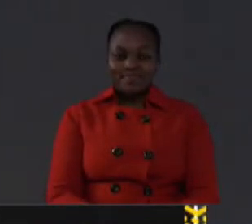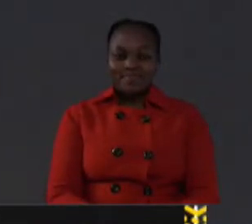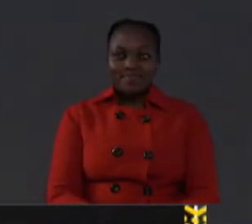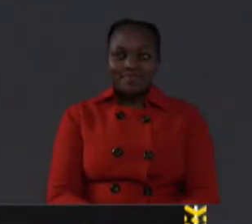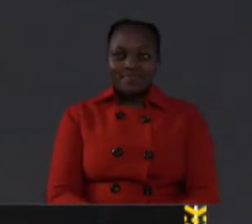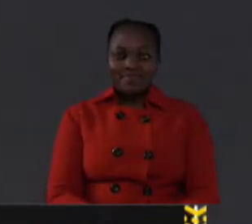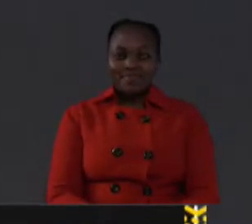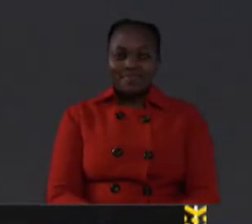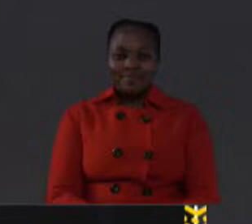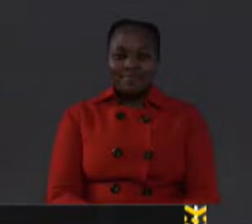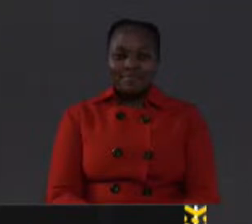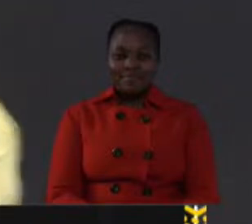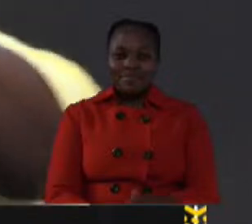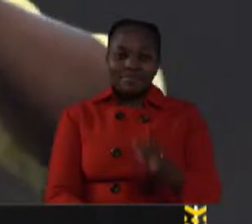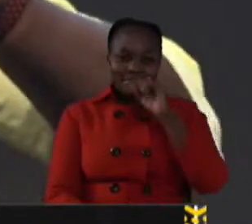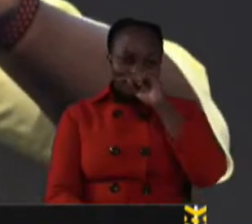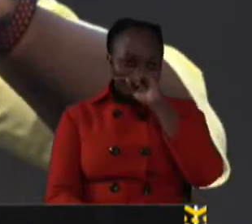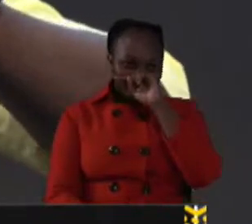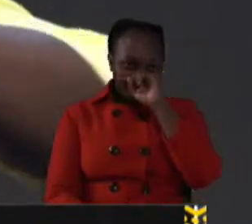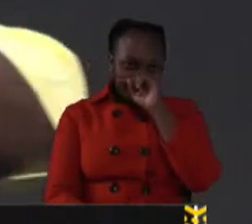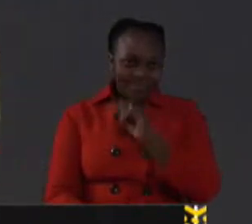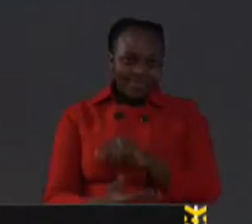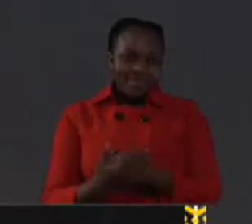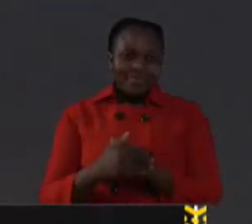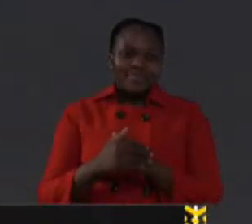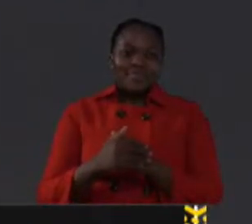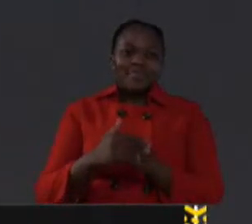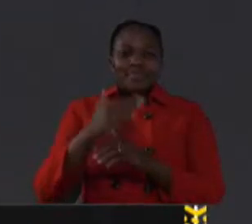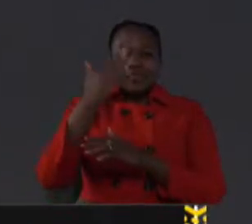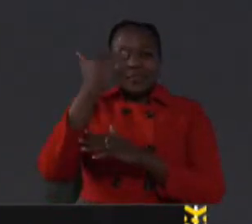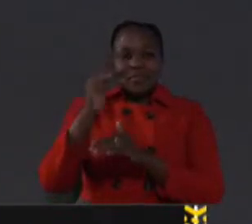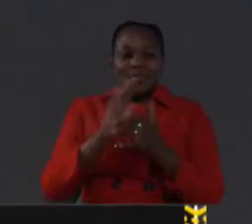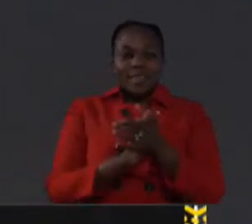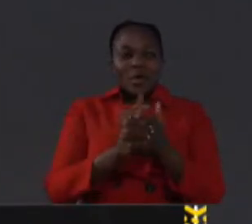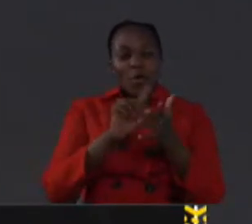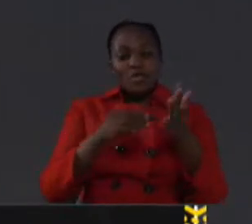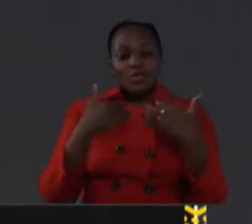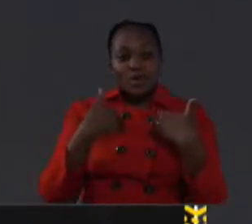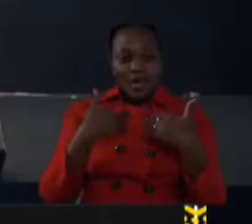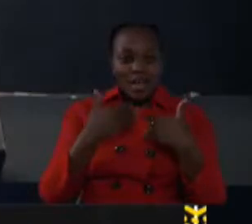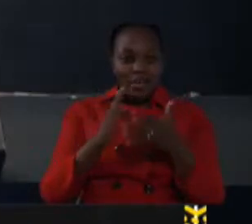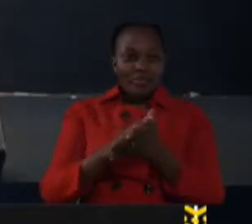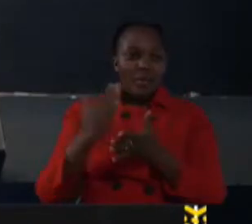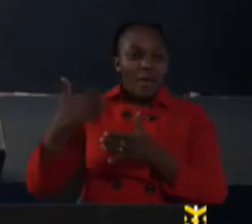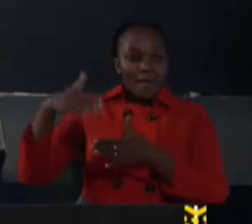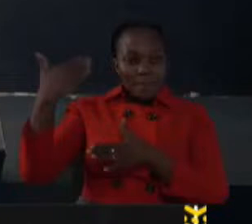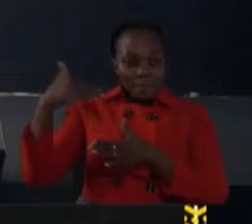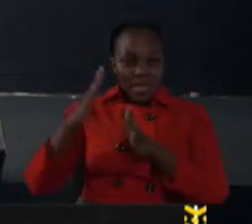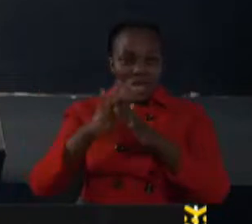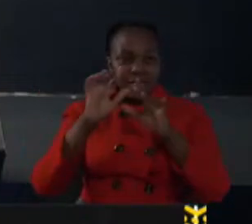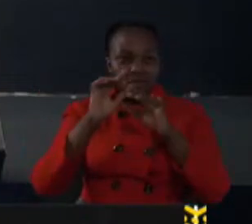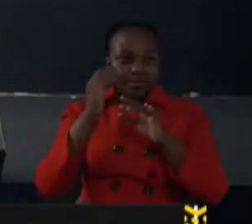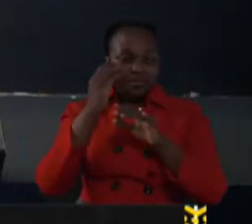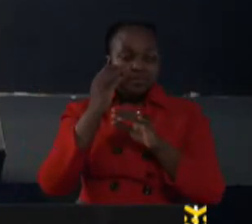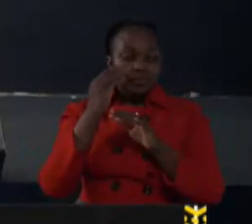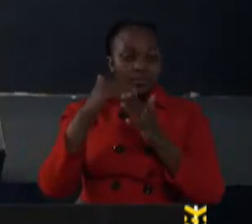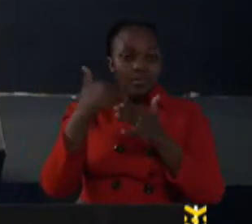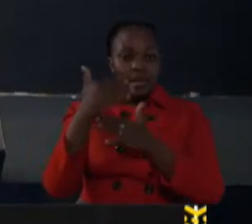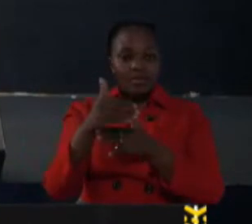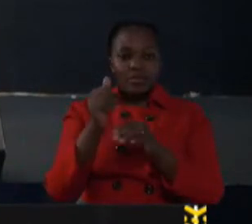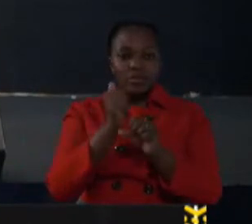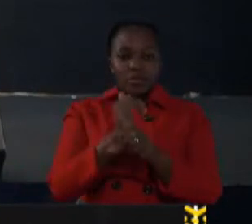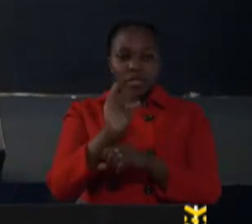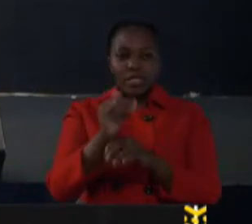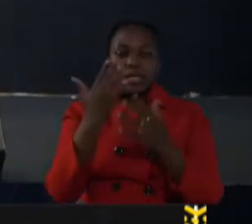All right. Now, once you've done the BTS, you've done everything, we're going into marketing